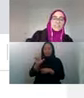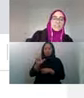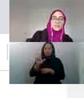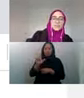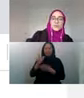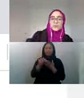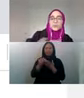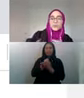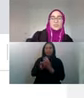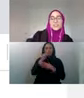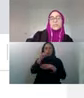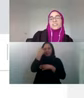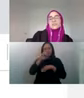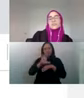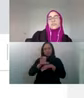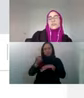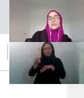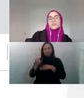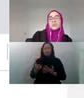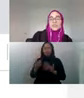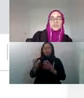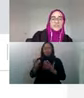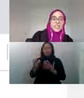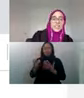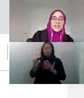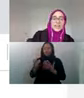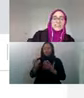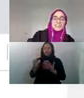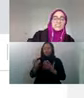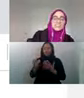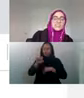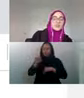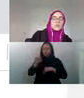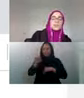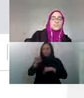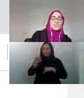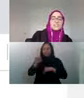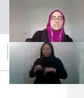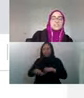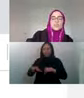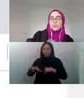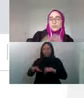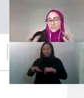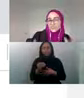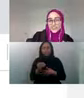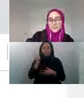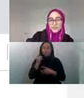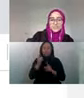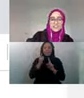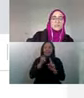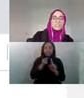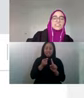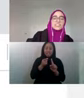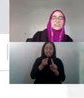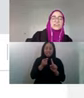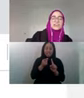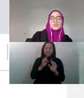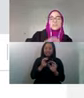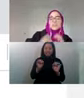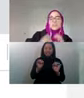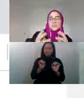And it was a really beautiful campaign. was called Rebuild with Love. And the idea here was that no one was really talking about what's happening.